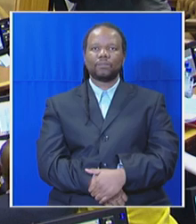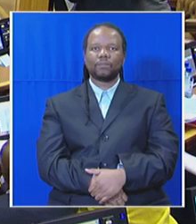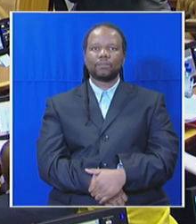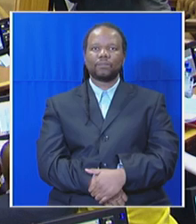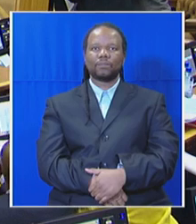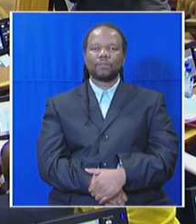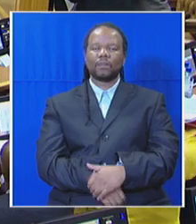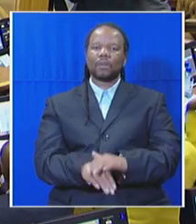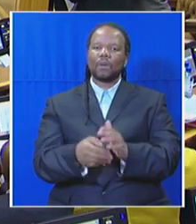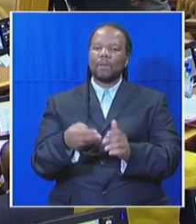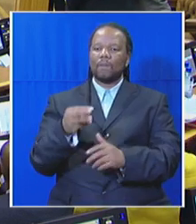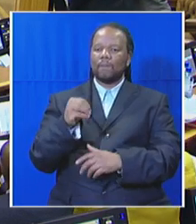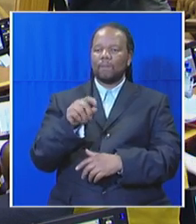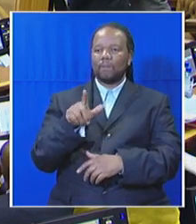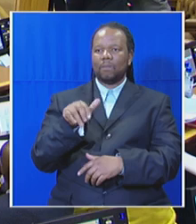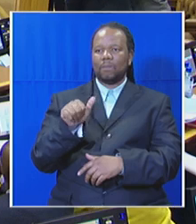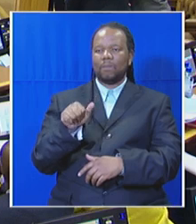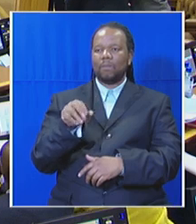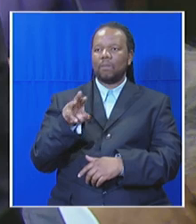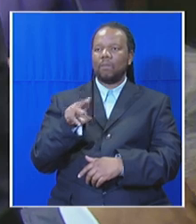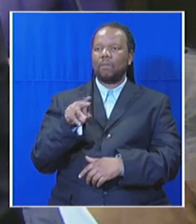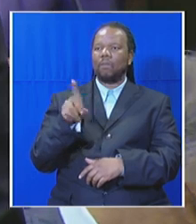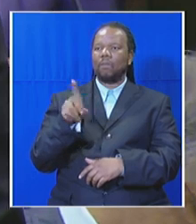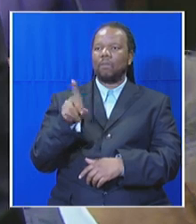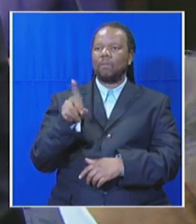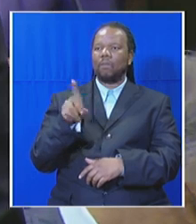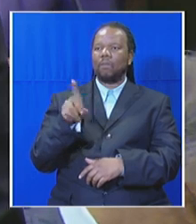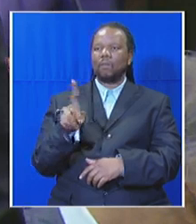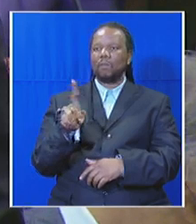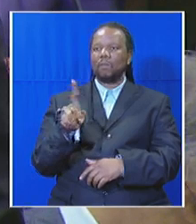Mulauzi, Honorable Mulauzi, take your seat.